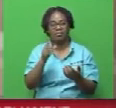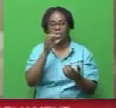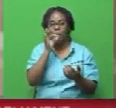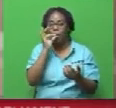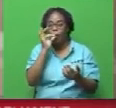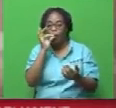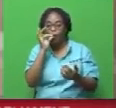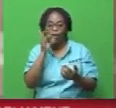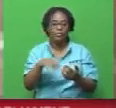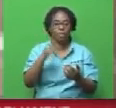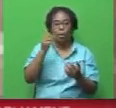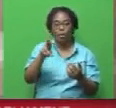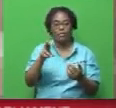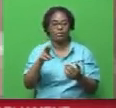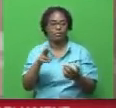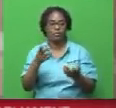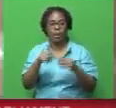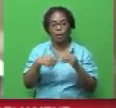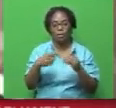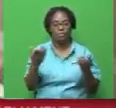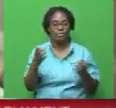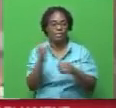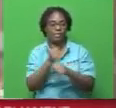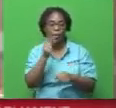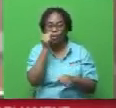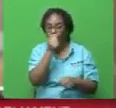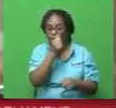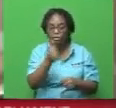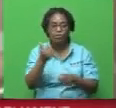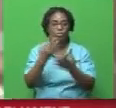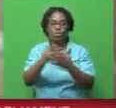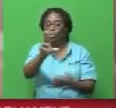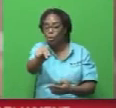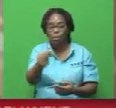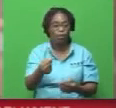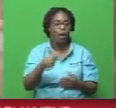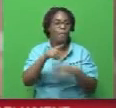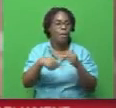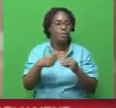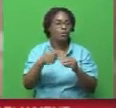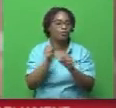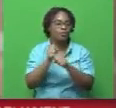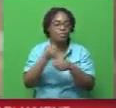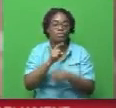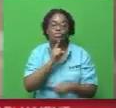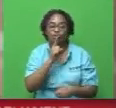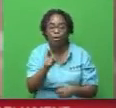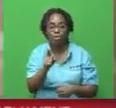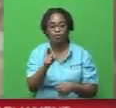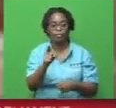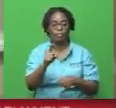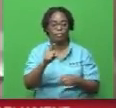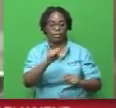who are risking their lives. Madam President, again, every time you look at these reports, 2021, delivered